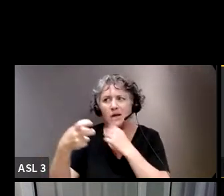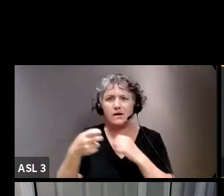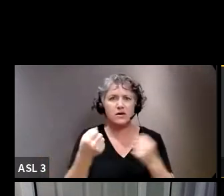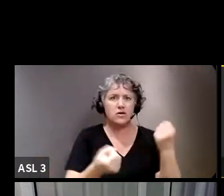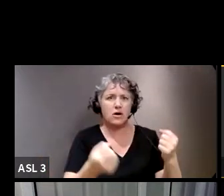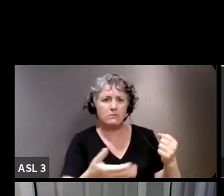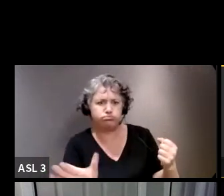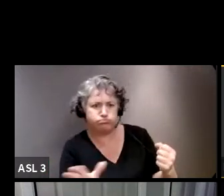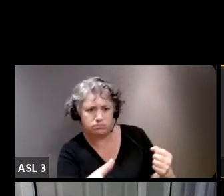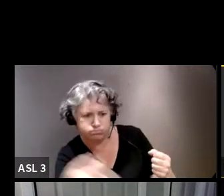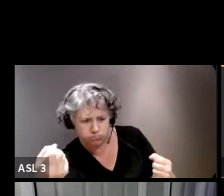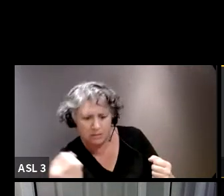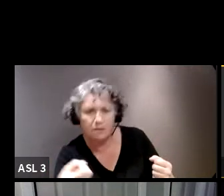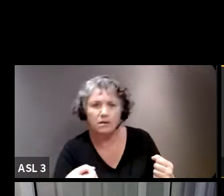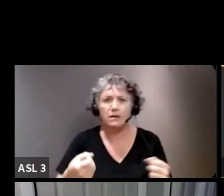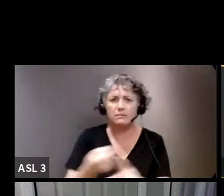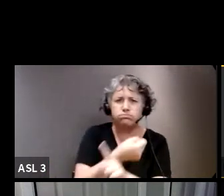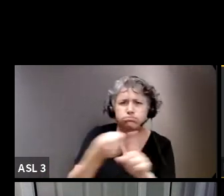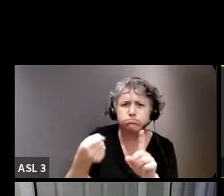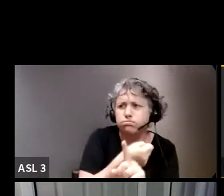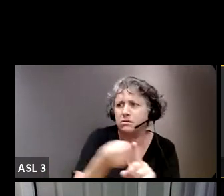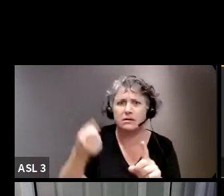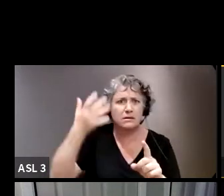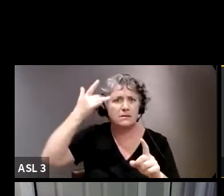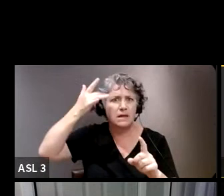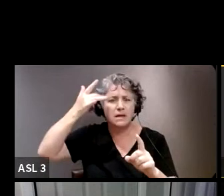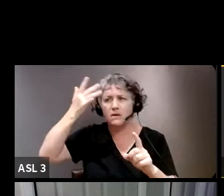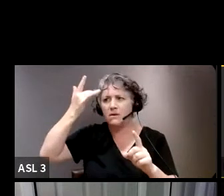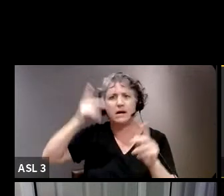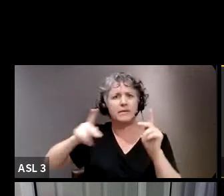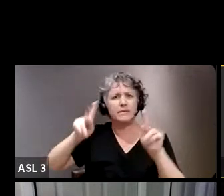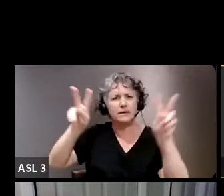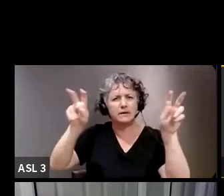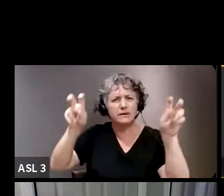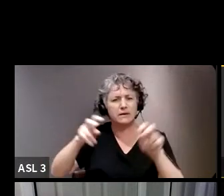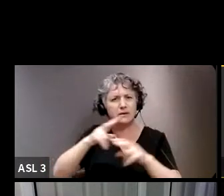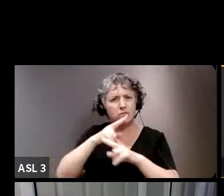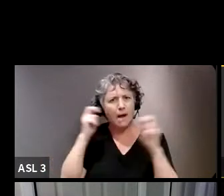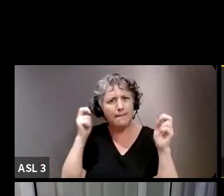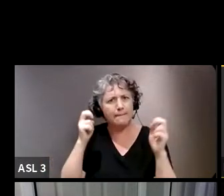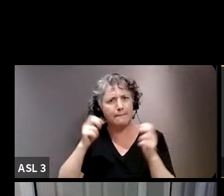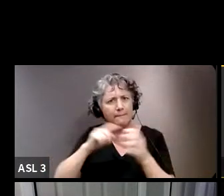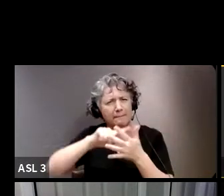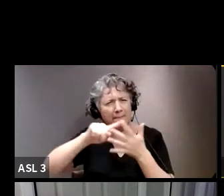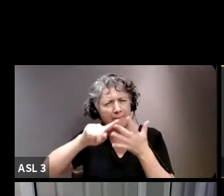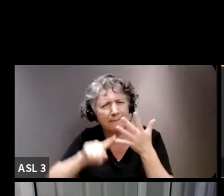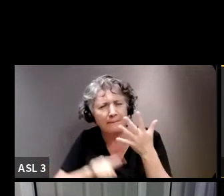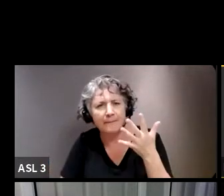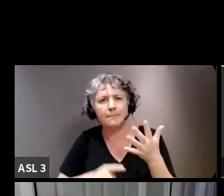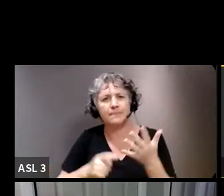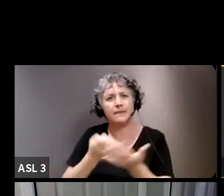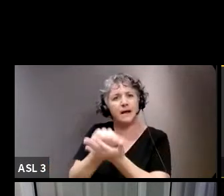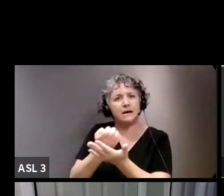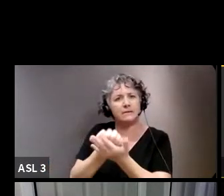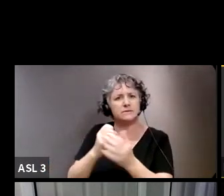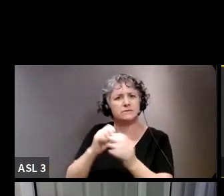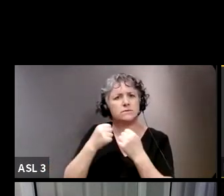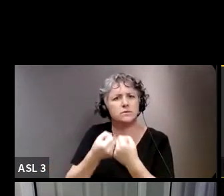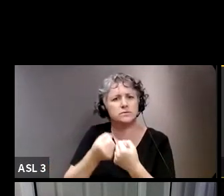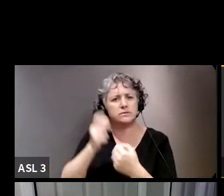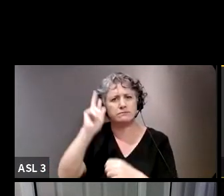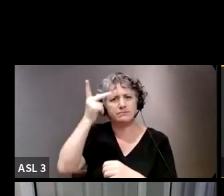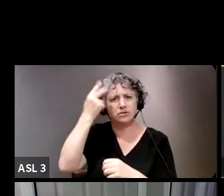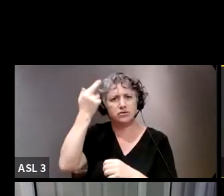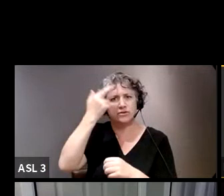are people assaulting others why are people committing quote-unquote crimes and for addressing those economic social and political